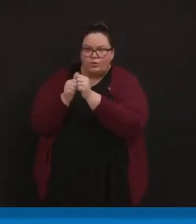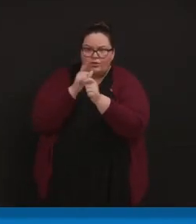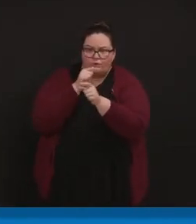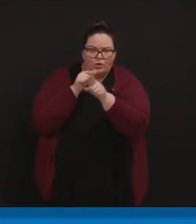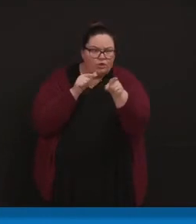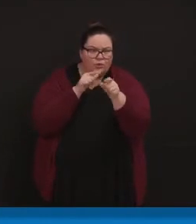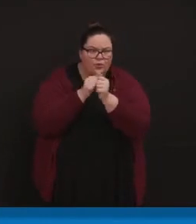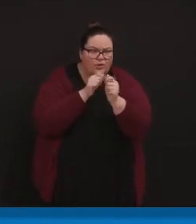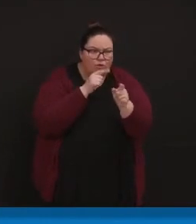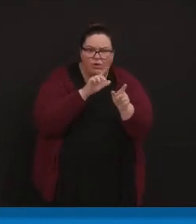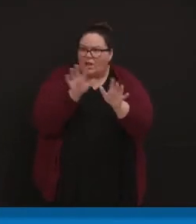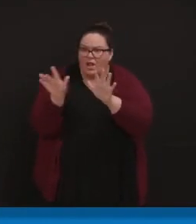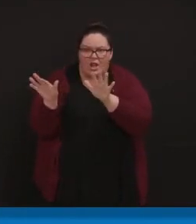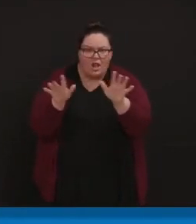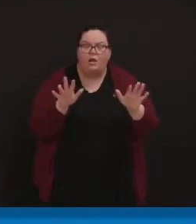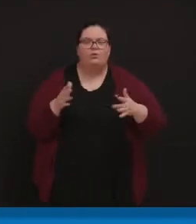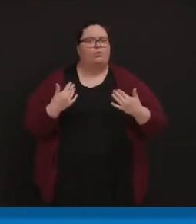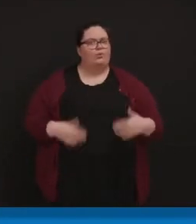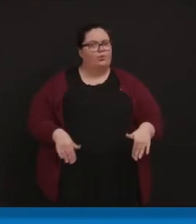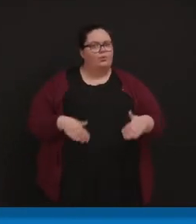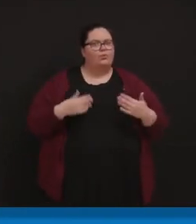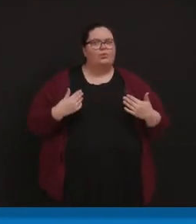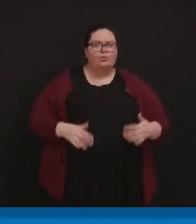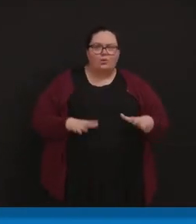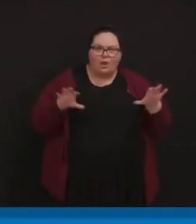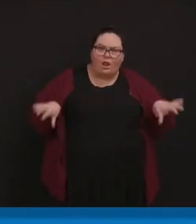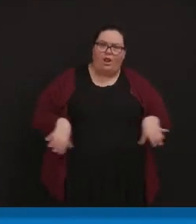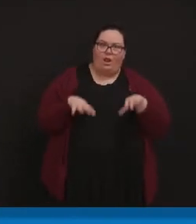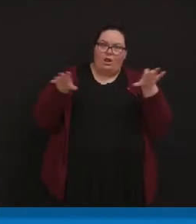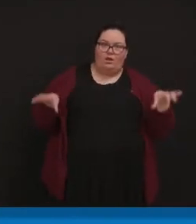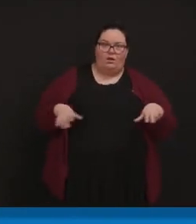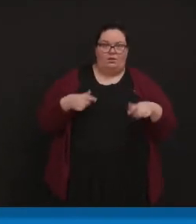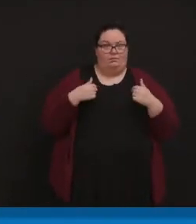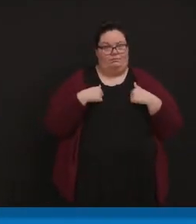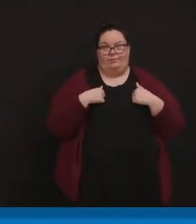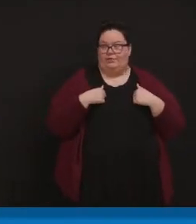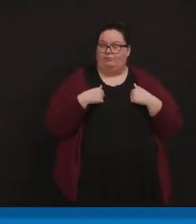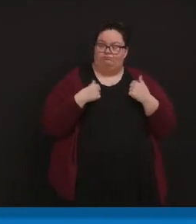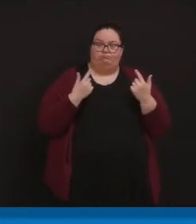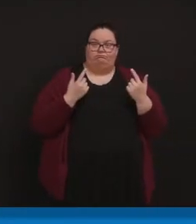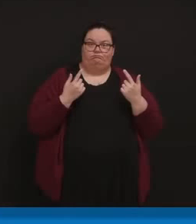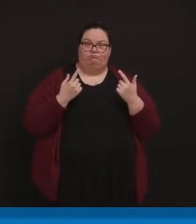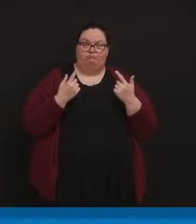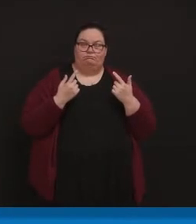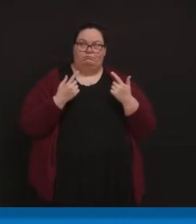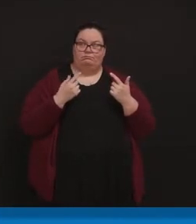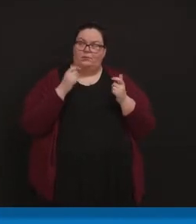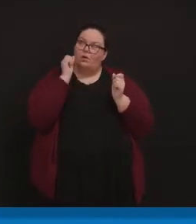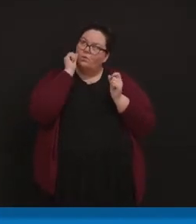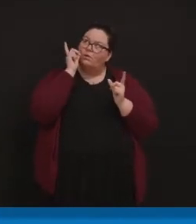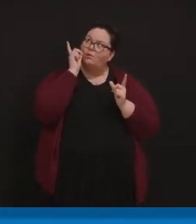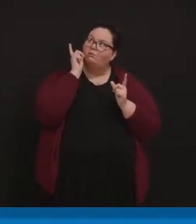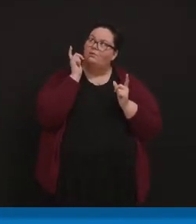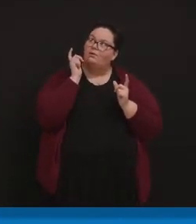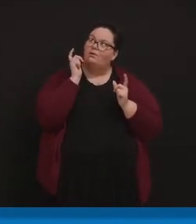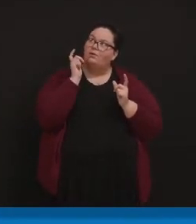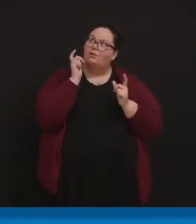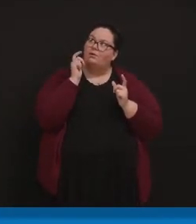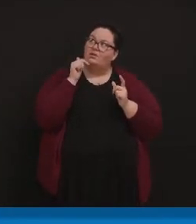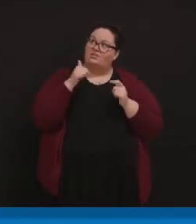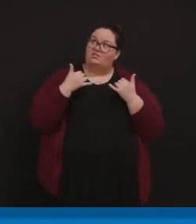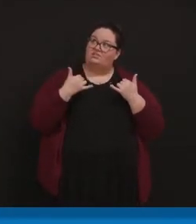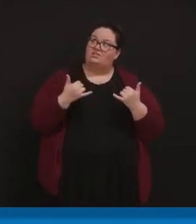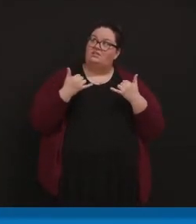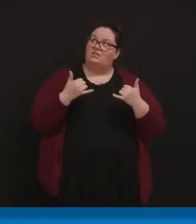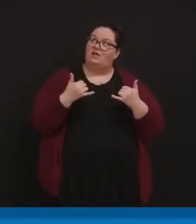of this pandemic. And every time when I've woken up during the course of this outbreak and wondered every day whether this would be the day when